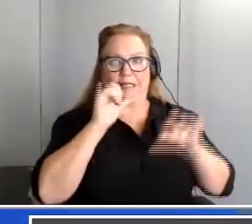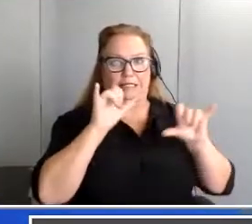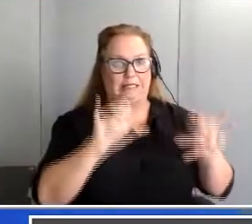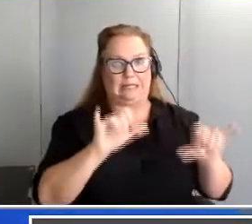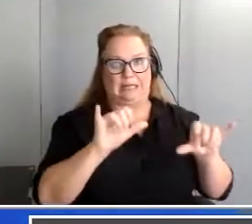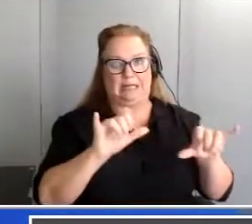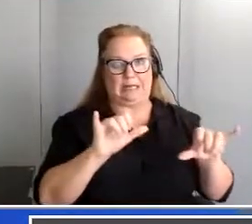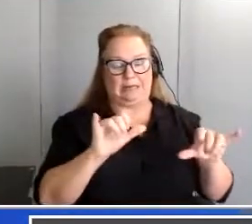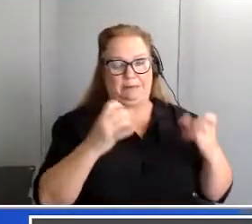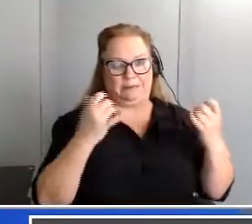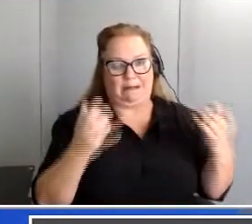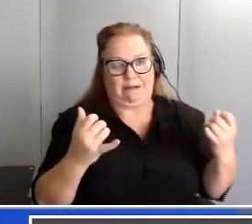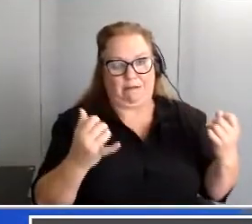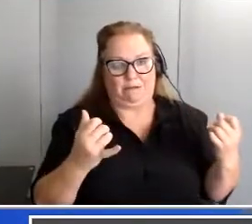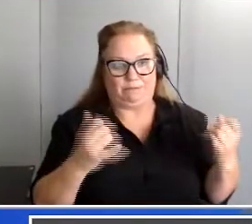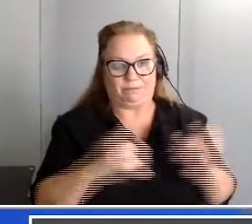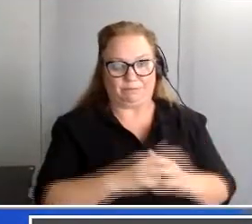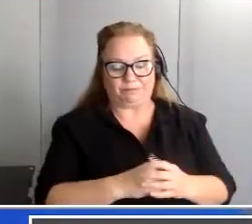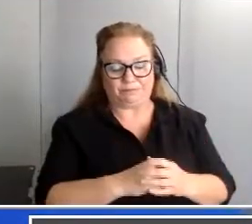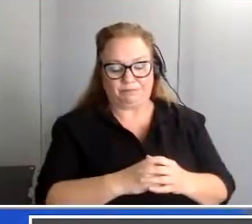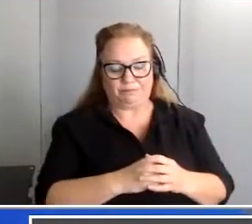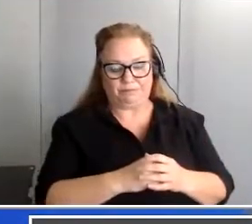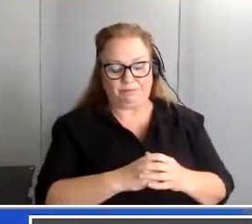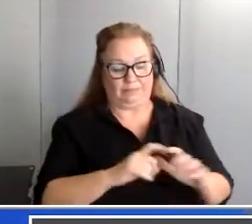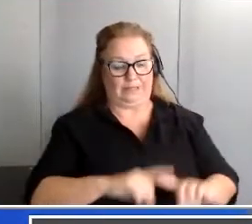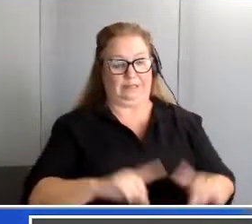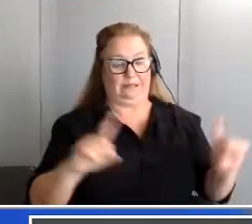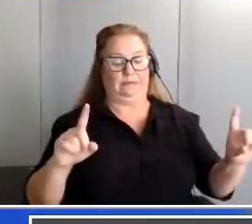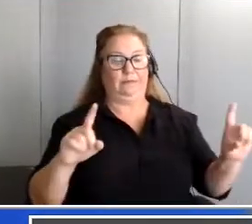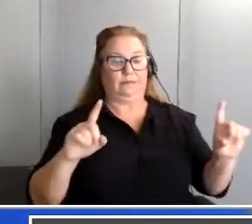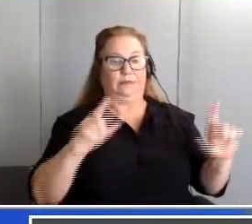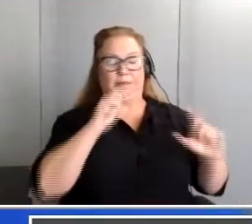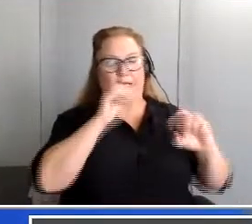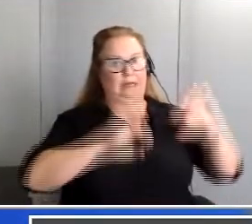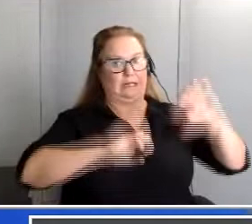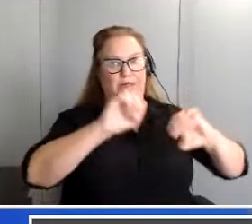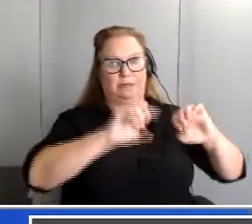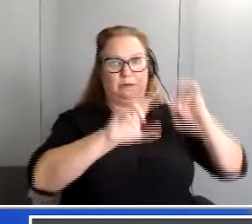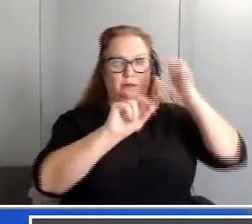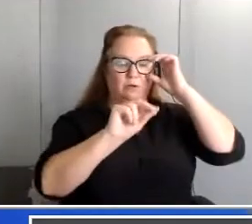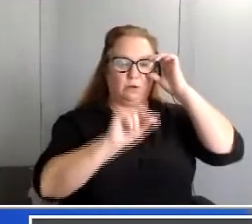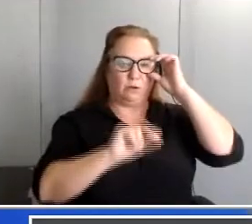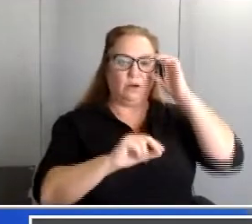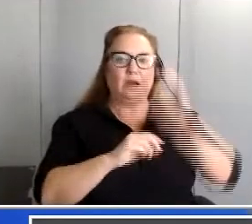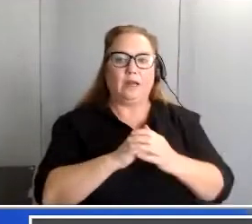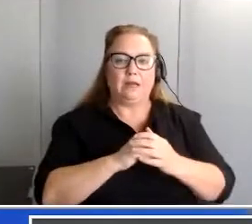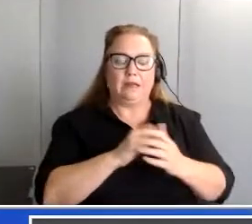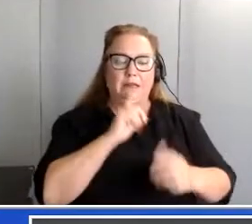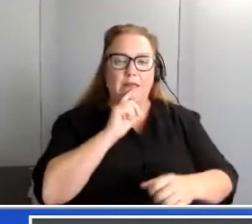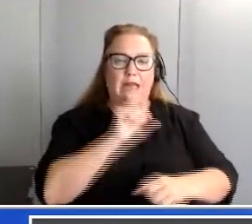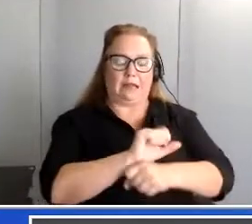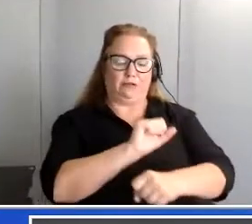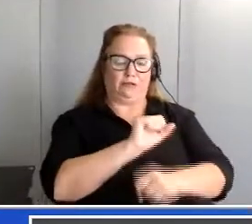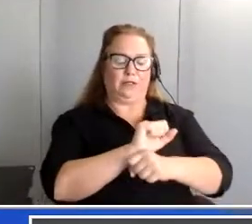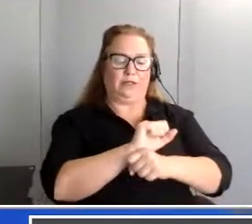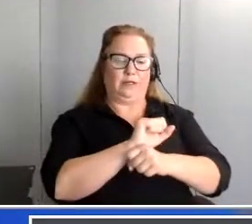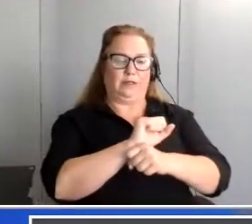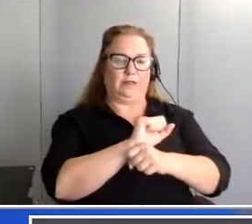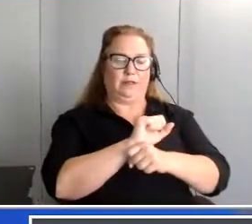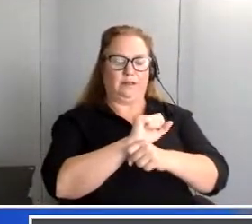use right now. But certainly not experimental. And it's actually,